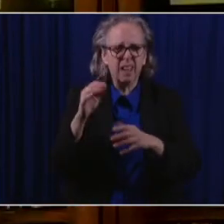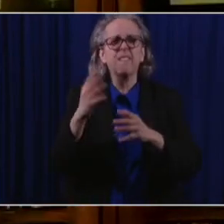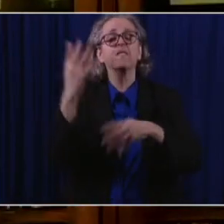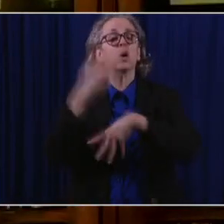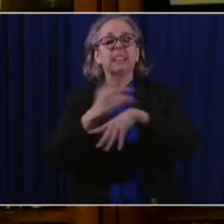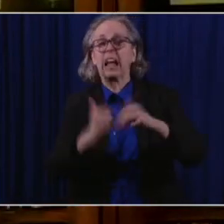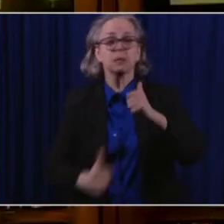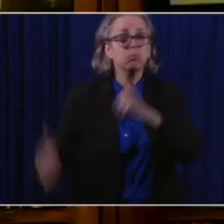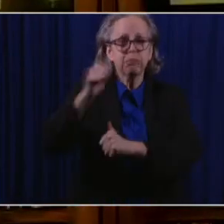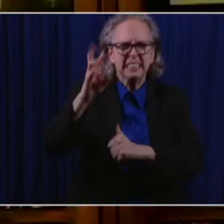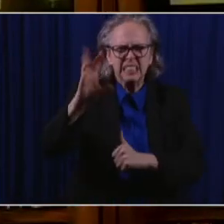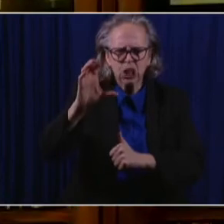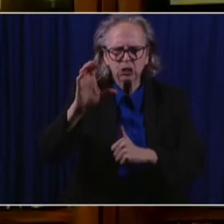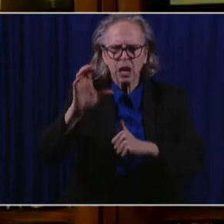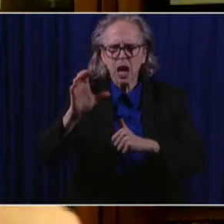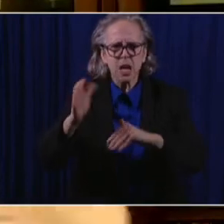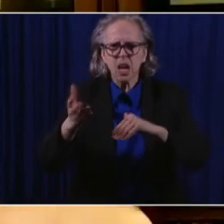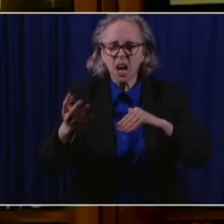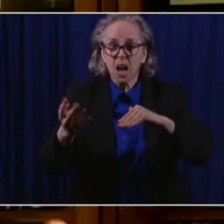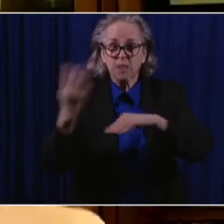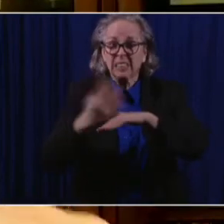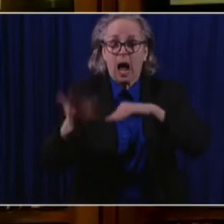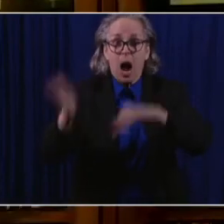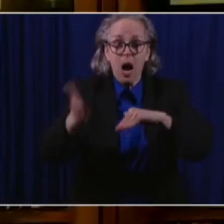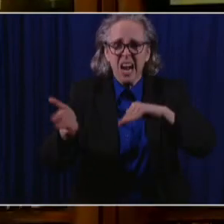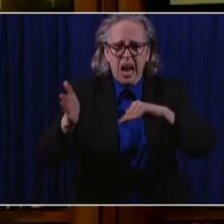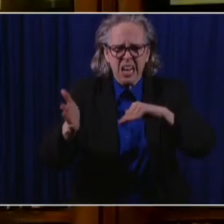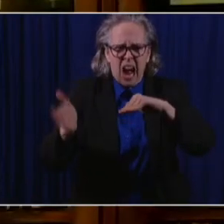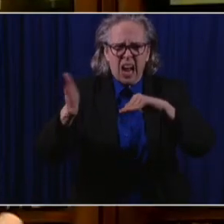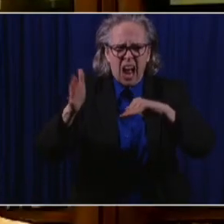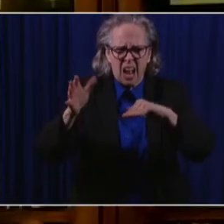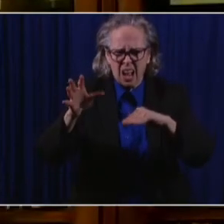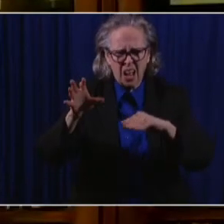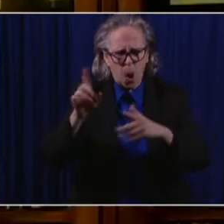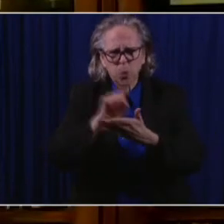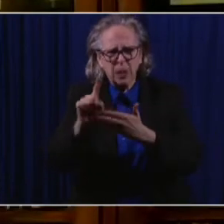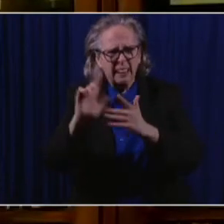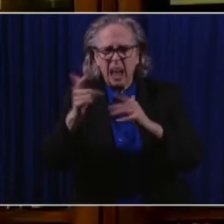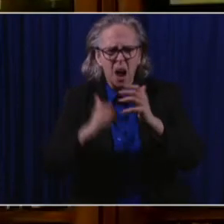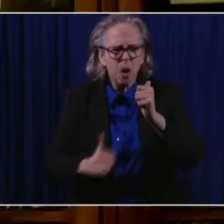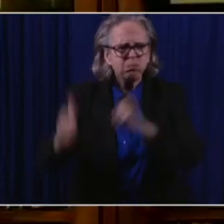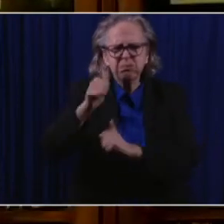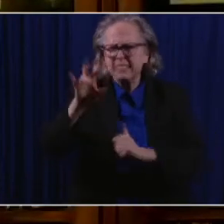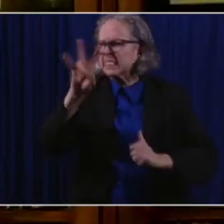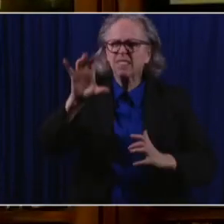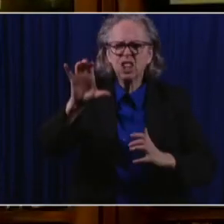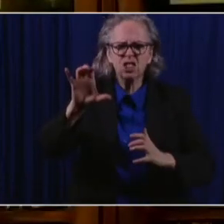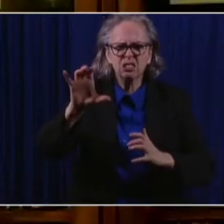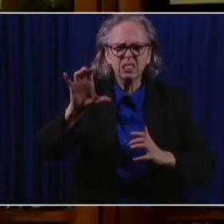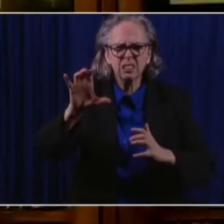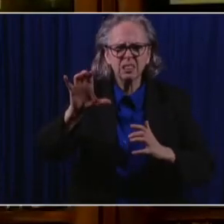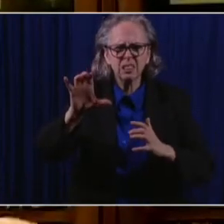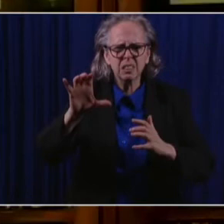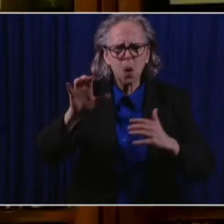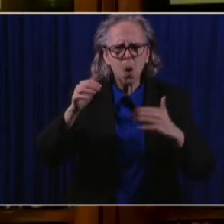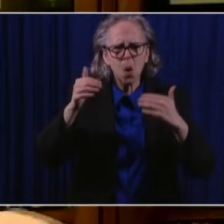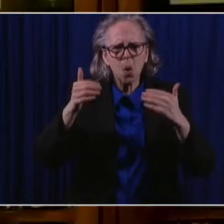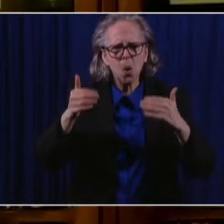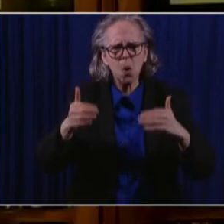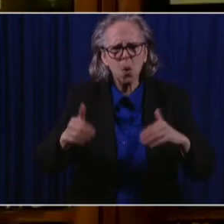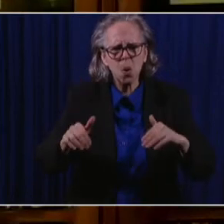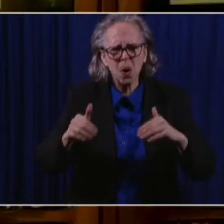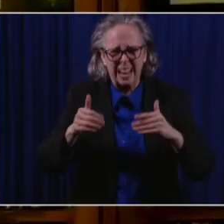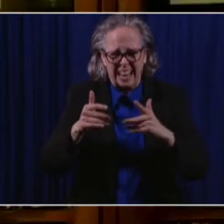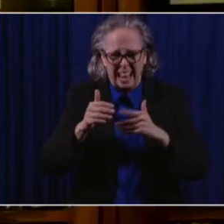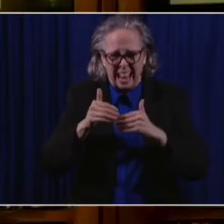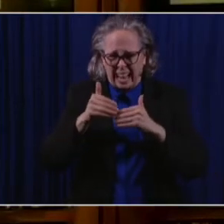600 patients for the first time. A week later, on the 17th, we crossed 700 patients for the first time. The next day, on